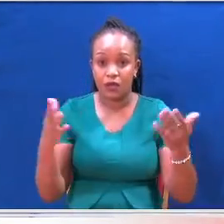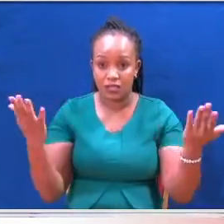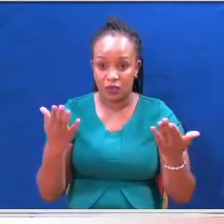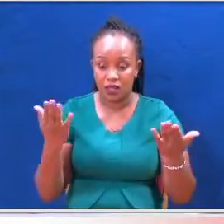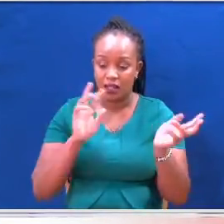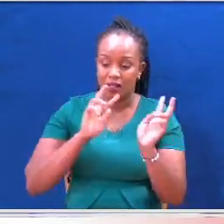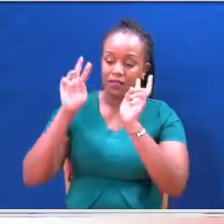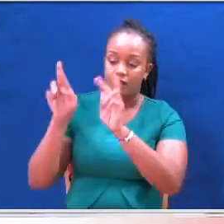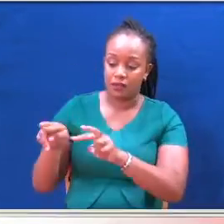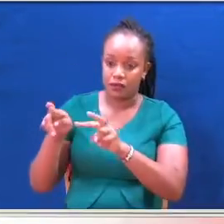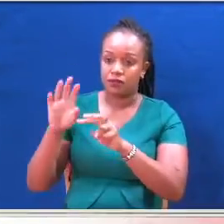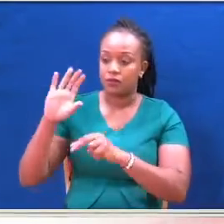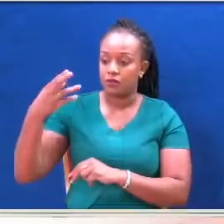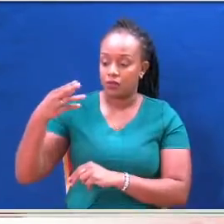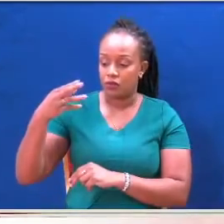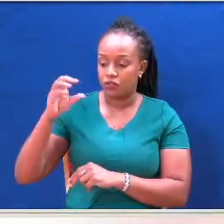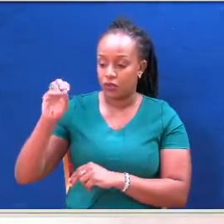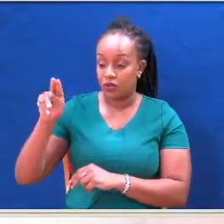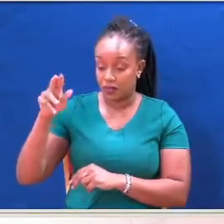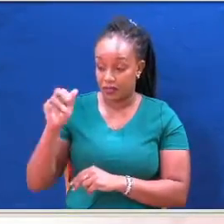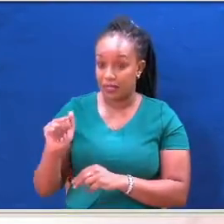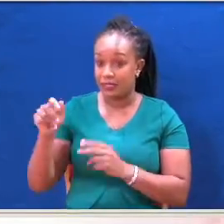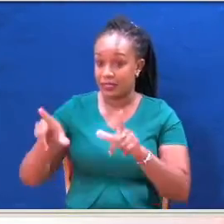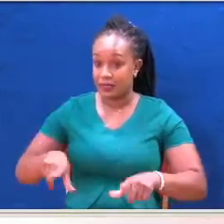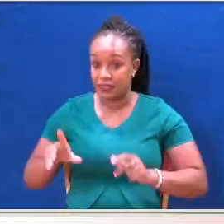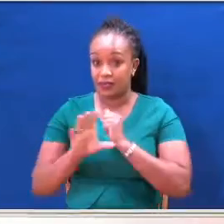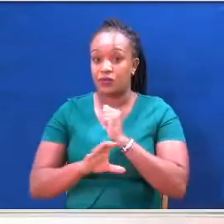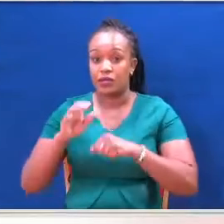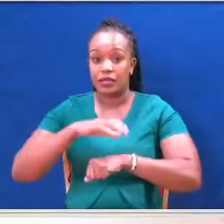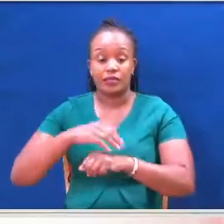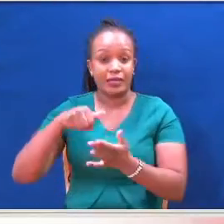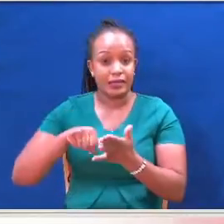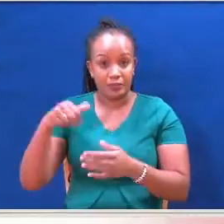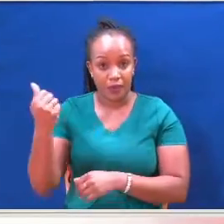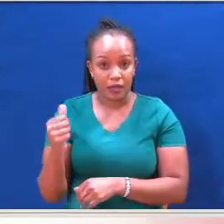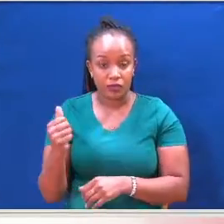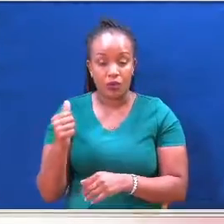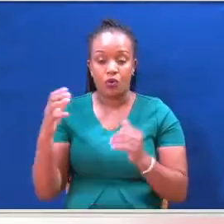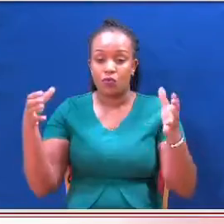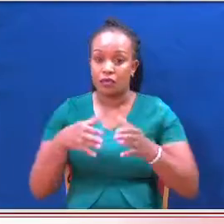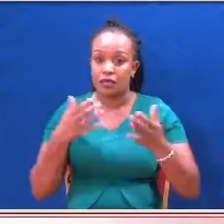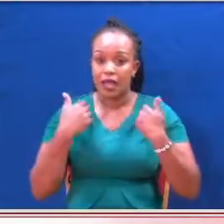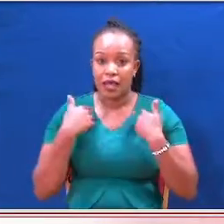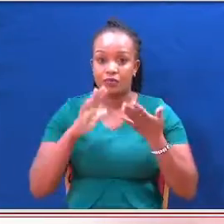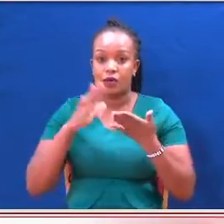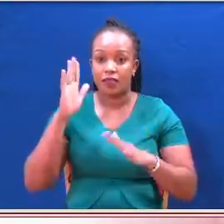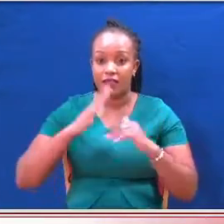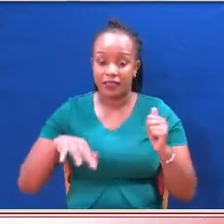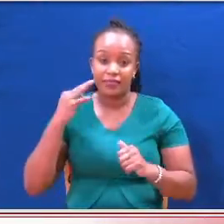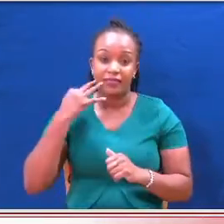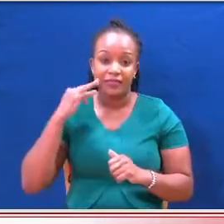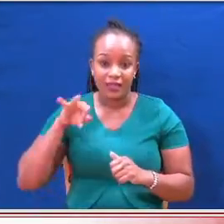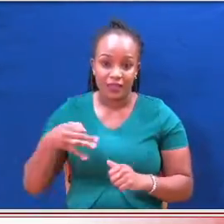Shonas living in the country and who are yet to receive documentation, the community that has more than 3,500